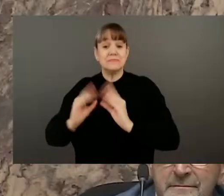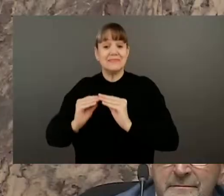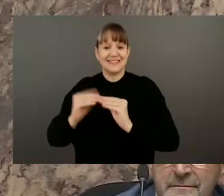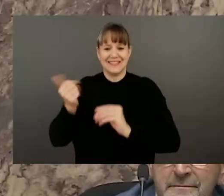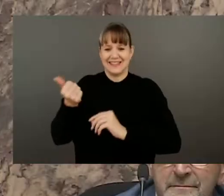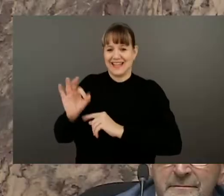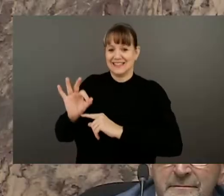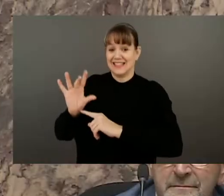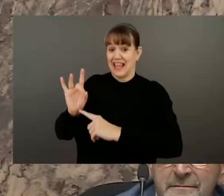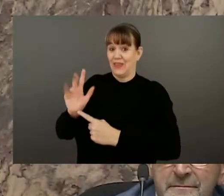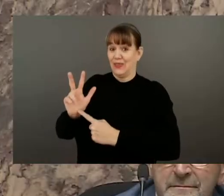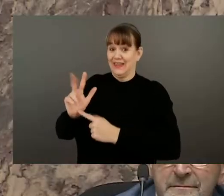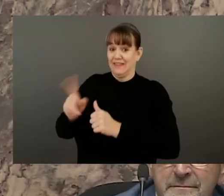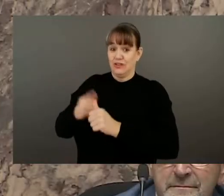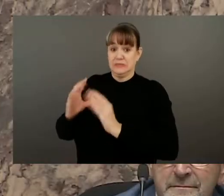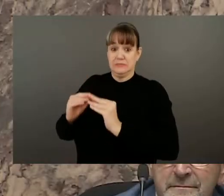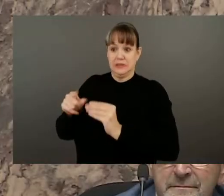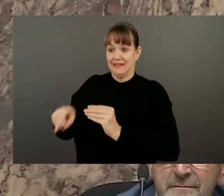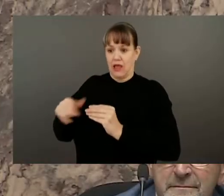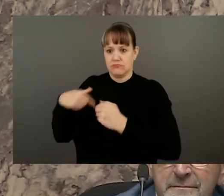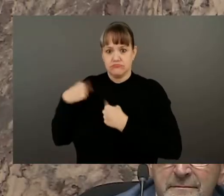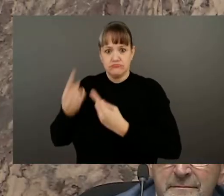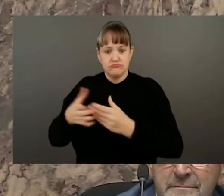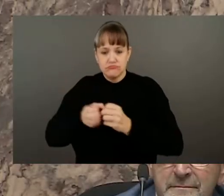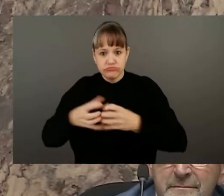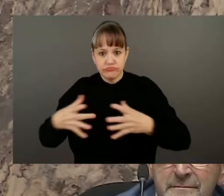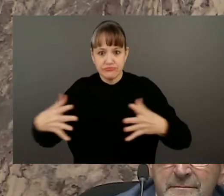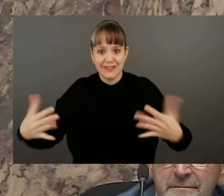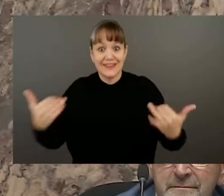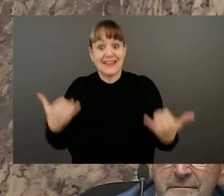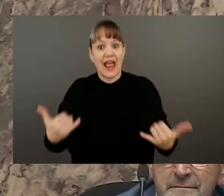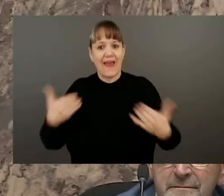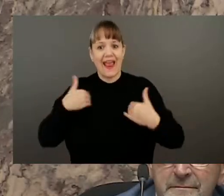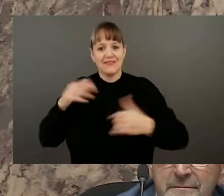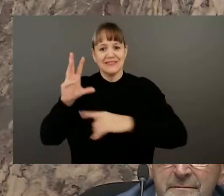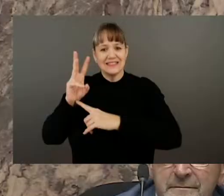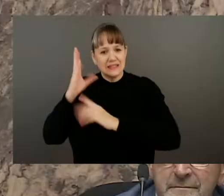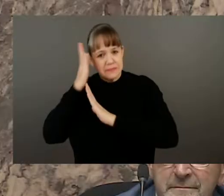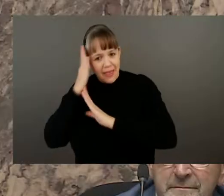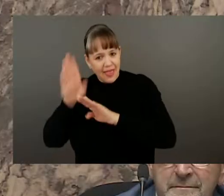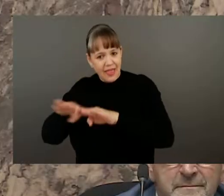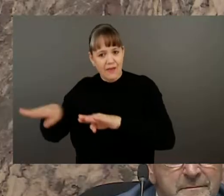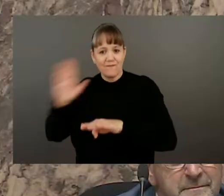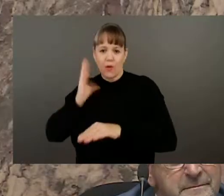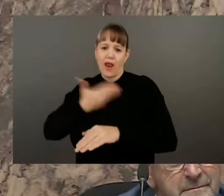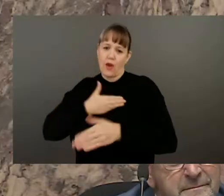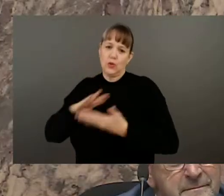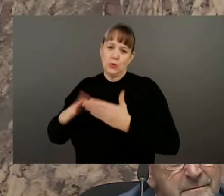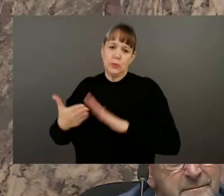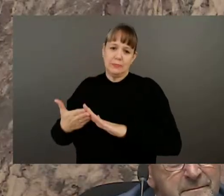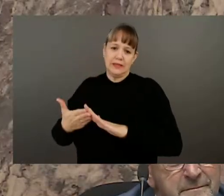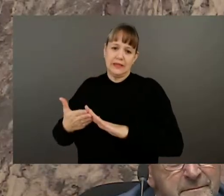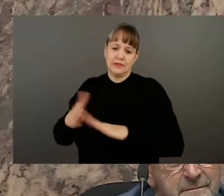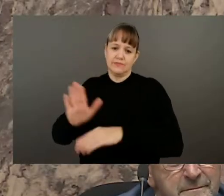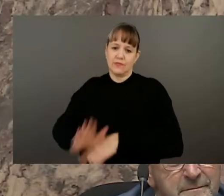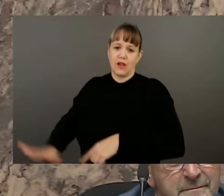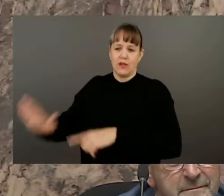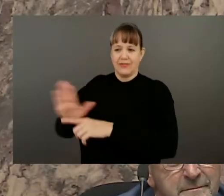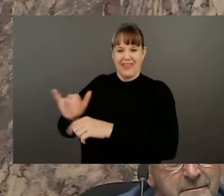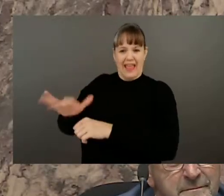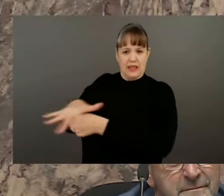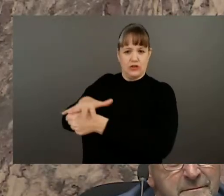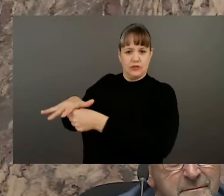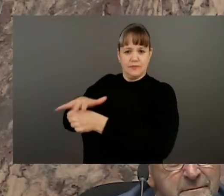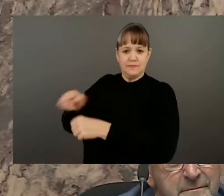today, providing 6 hospice beds for residents of Courtney Comox and Mid-Island Pacific Rim. These are places where dignity still